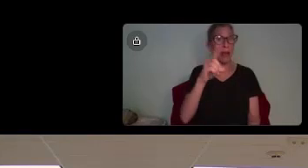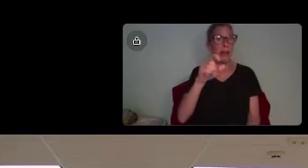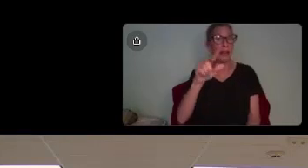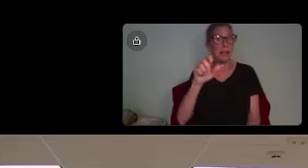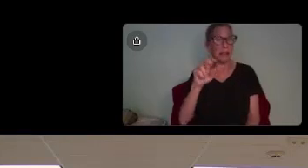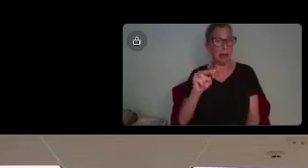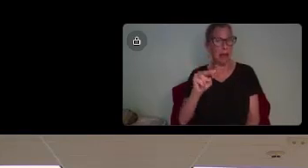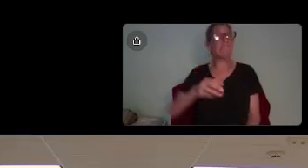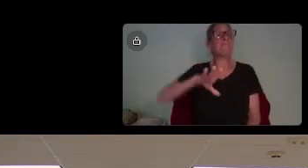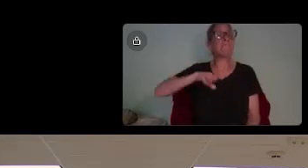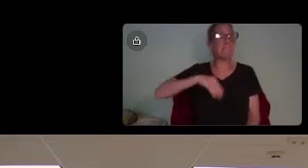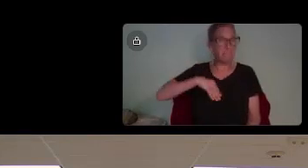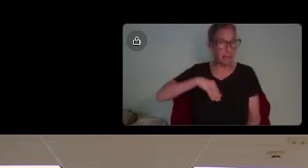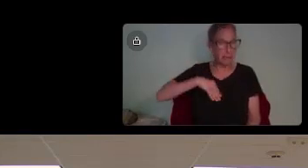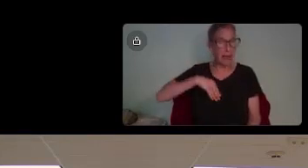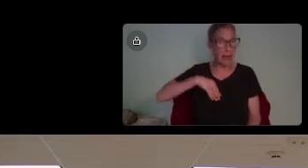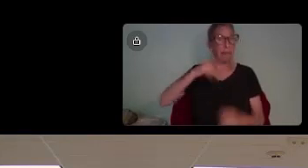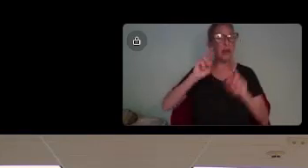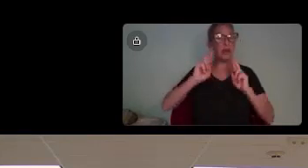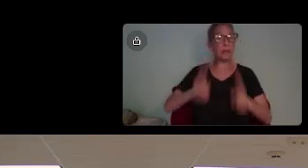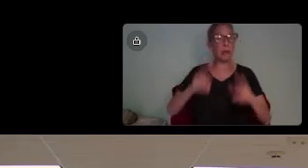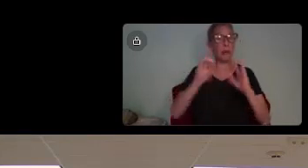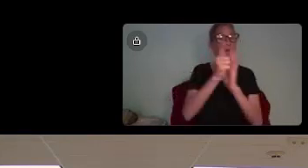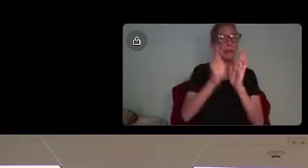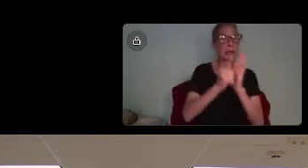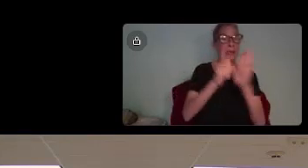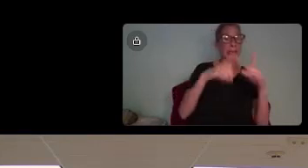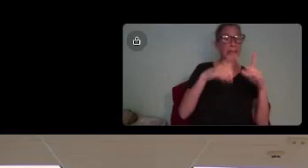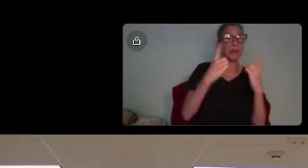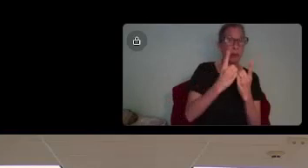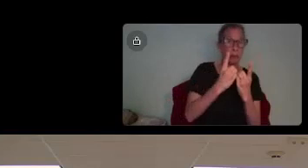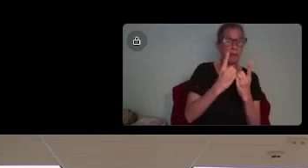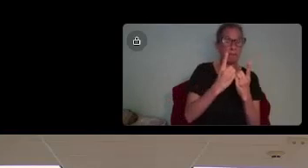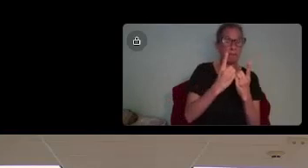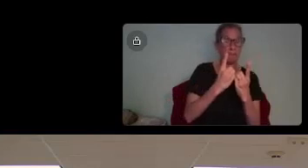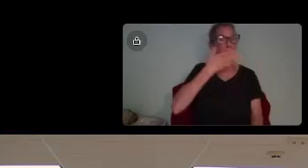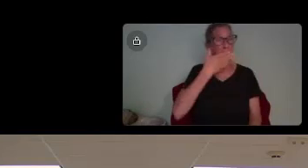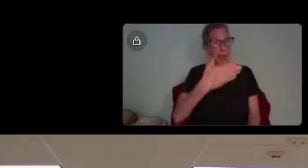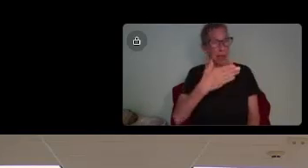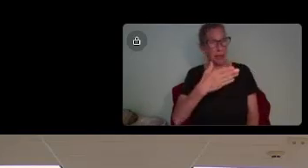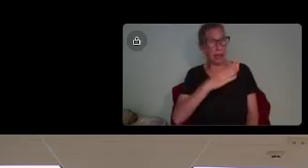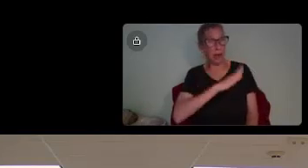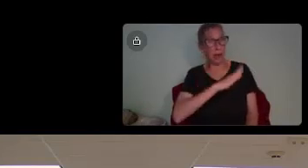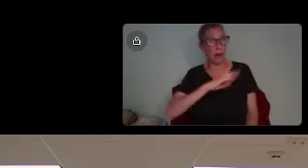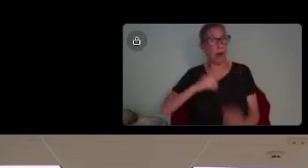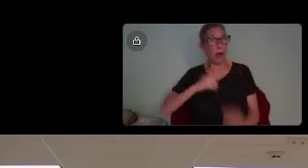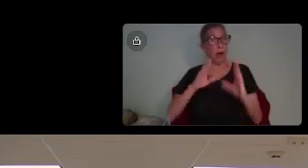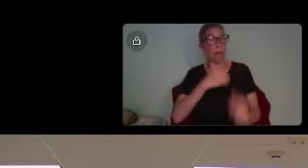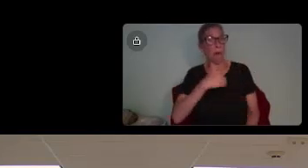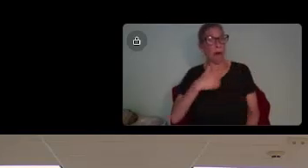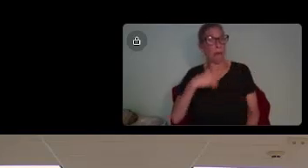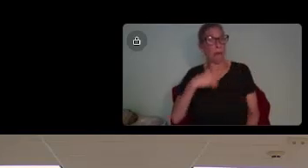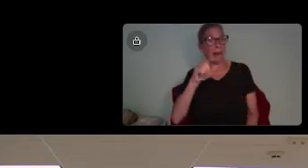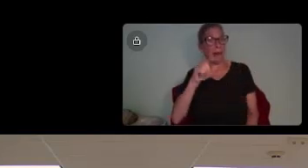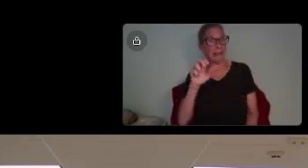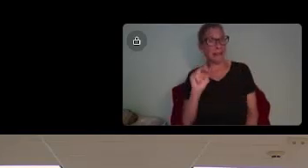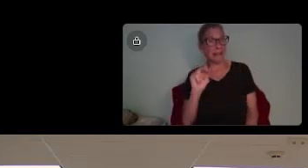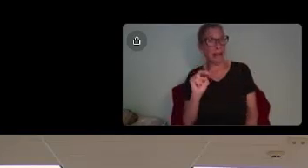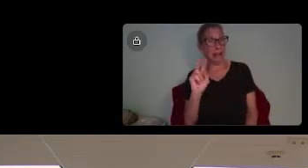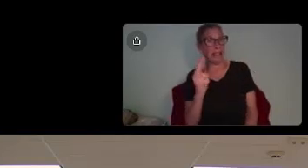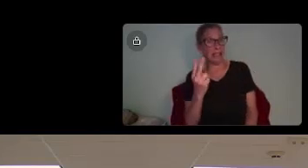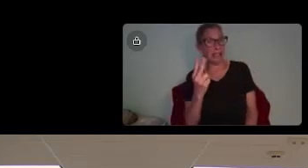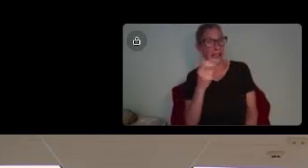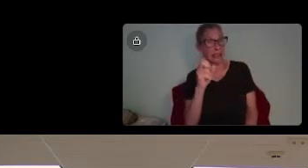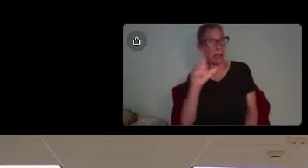move to accept the report of the General Counsel as presented. Thank you, Board Member Delan. Is there a second? This is Board Member Hall,